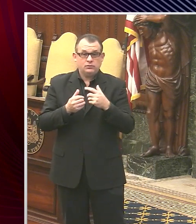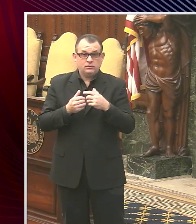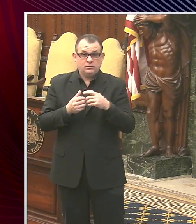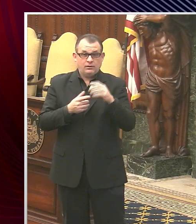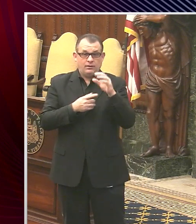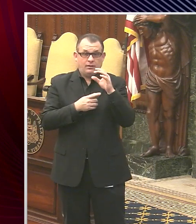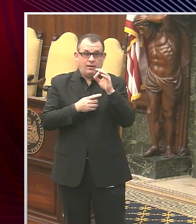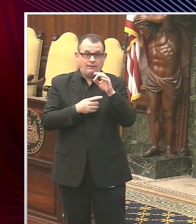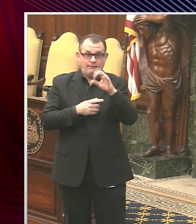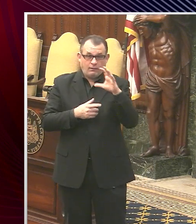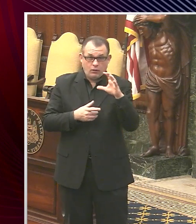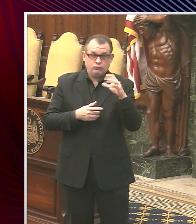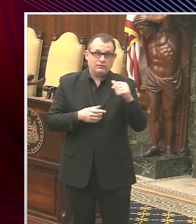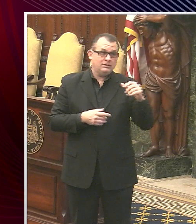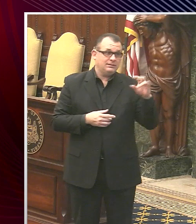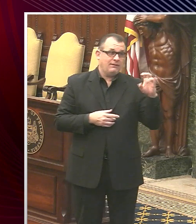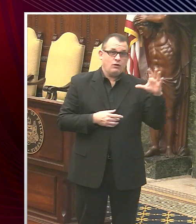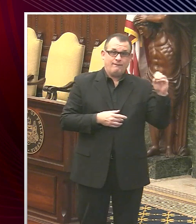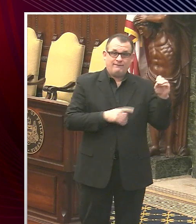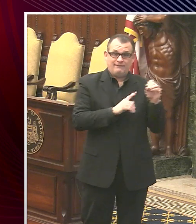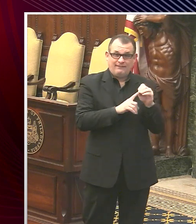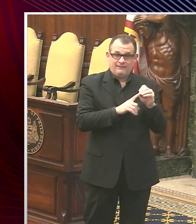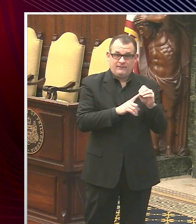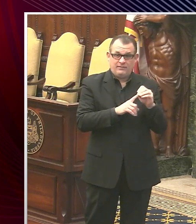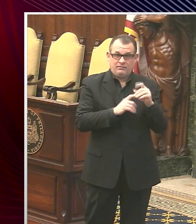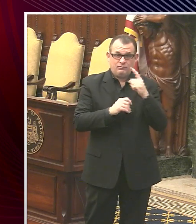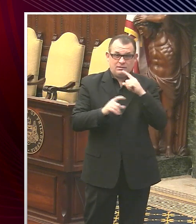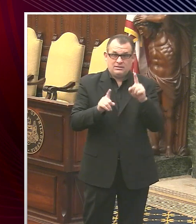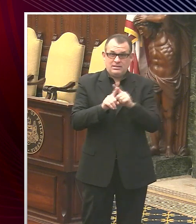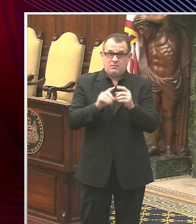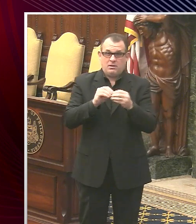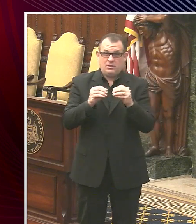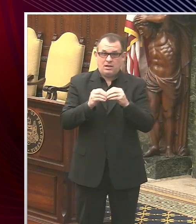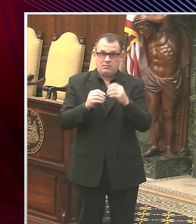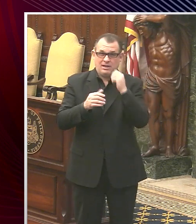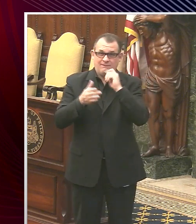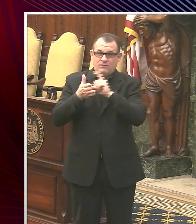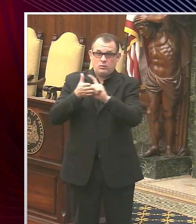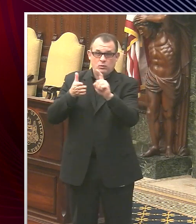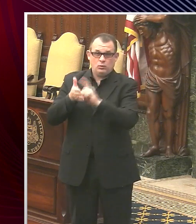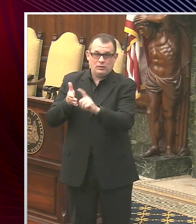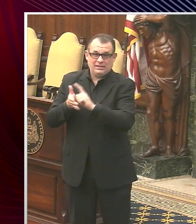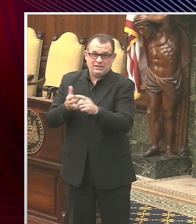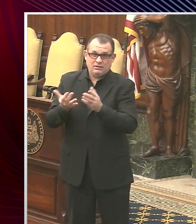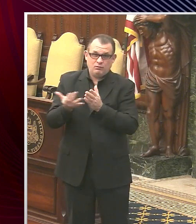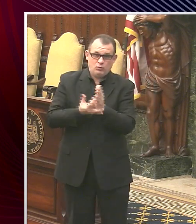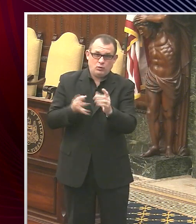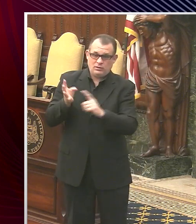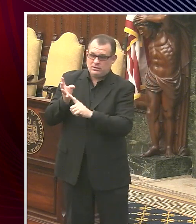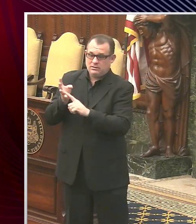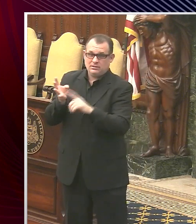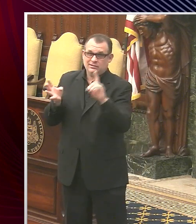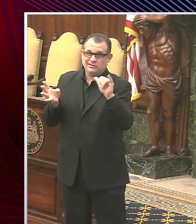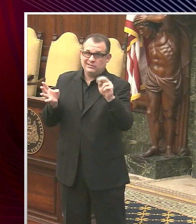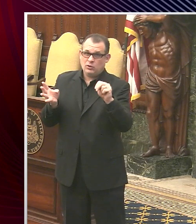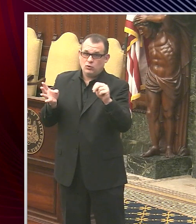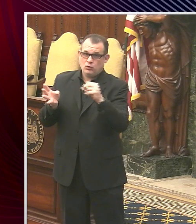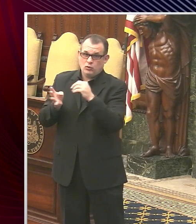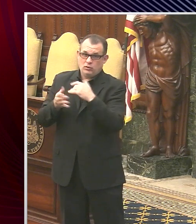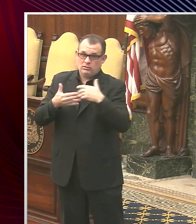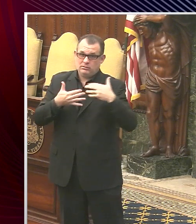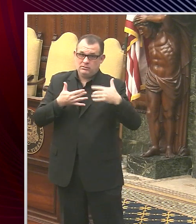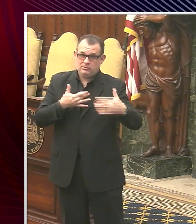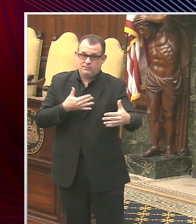and 9,750 of Pfizer, are the same amounts we're going to get per week, weekly through the end of January. To be clear, in a city